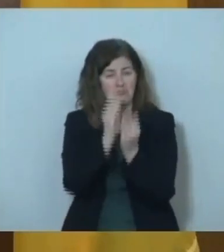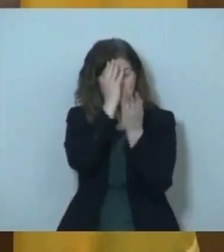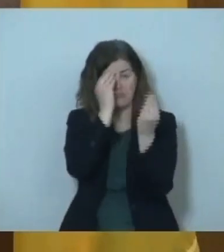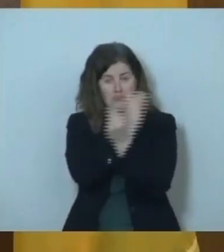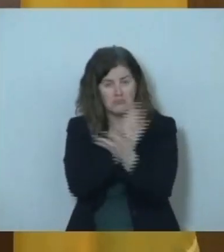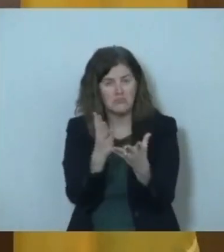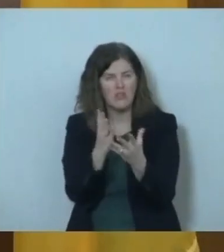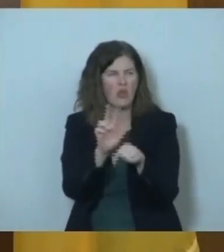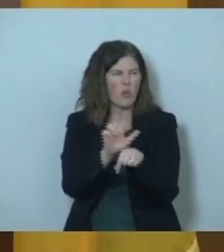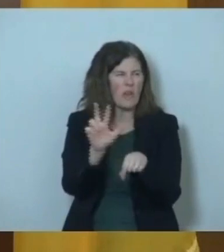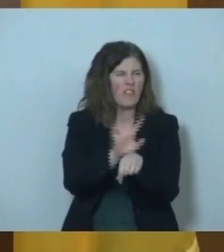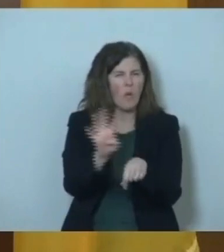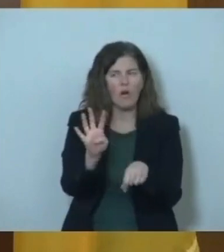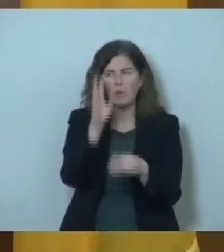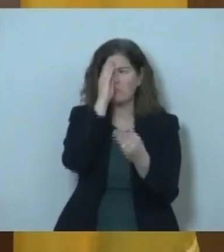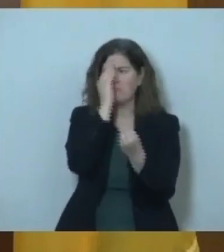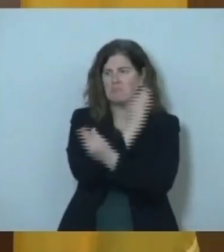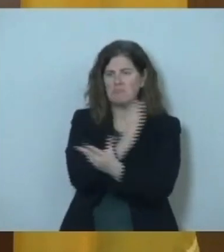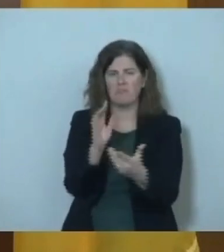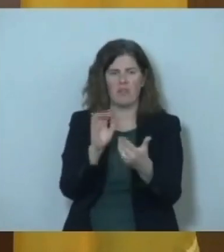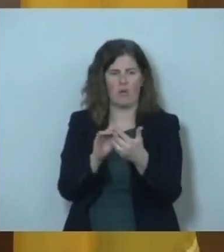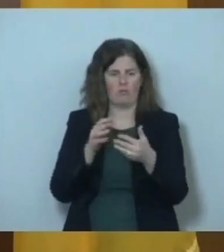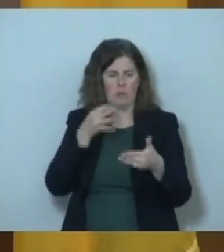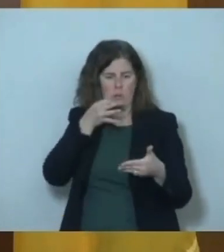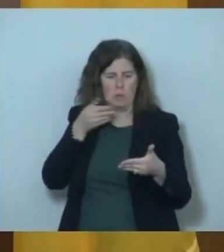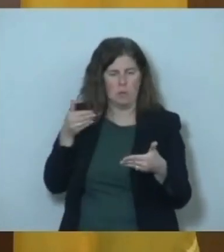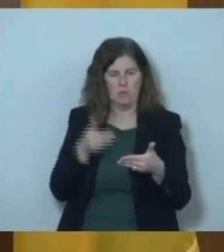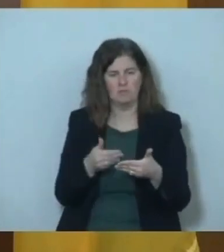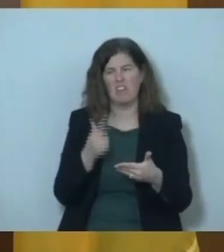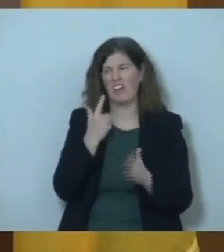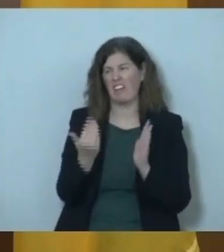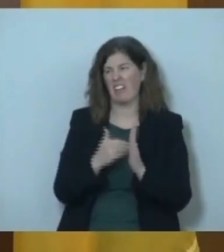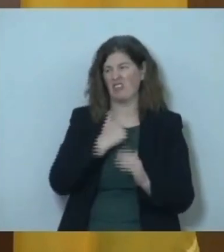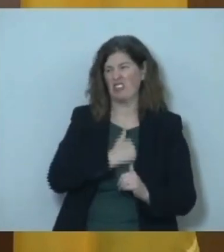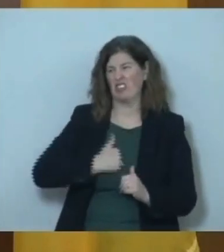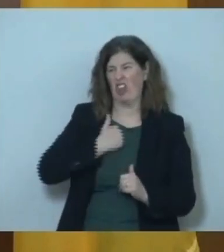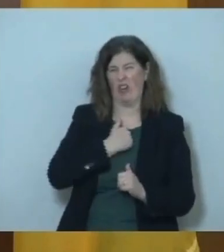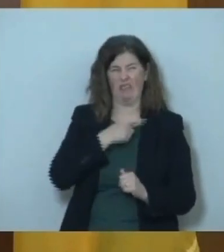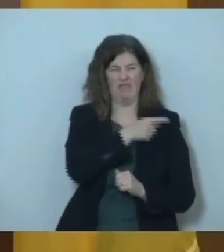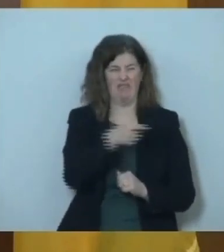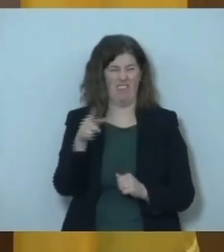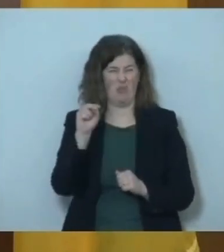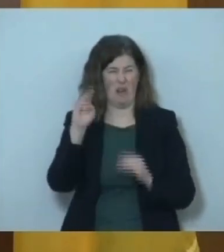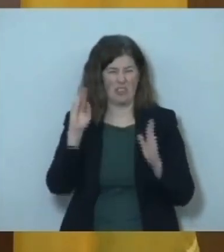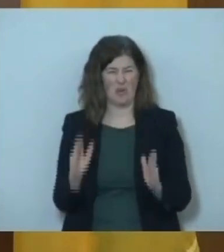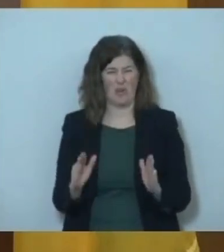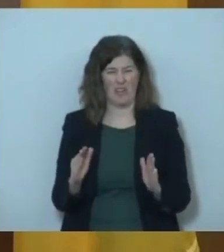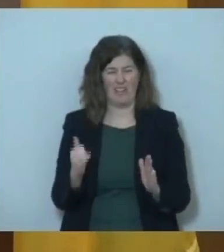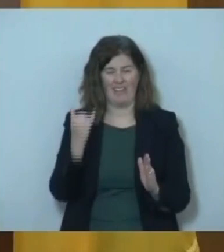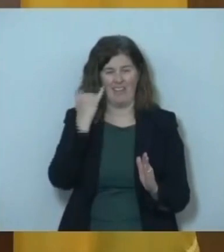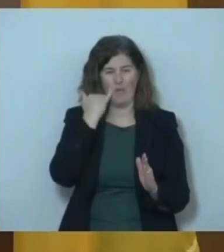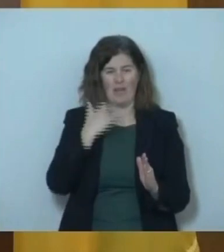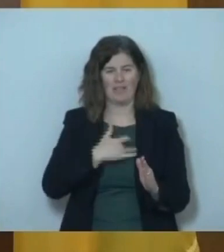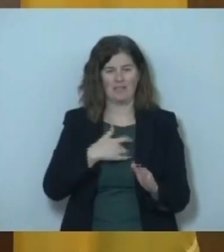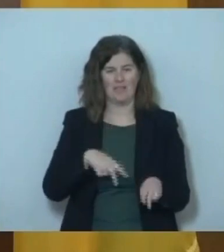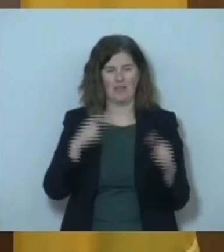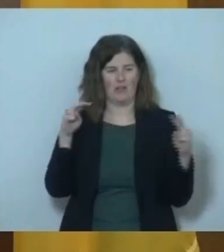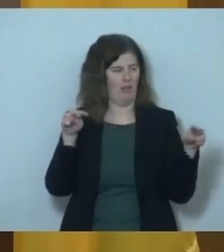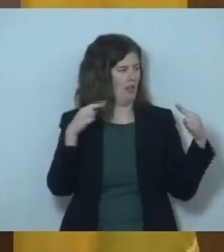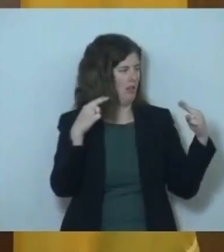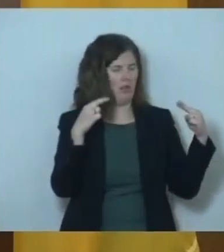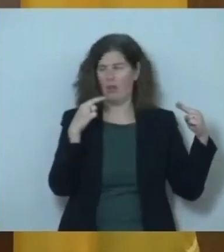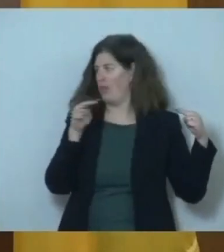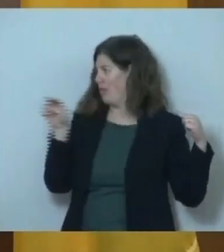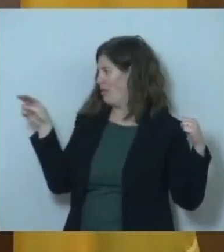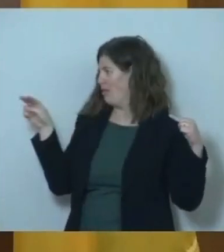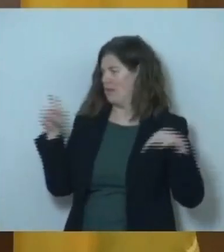access to that information. I also apologize to New Mexicans, if we look at each other and aren't clear about the timing,